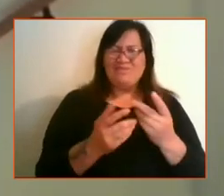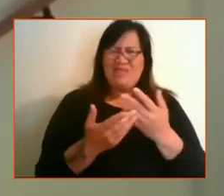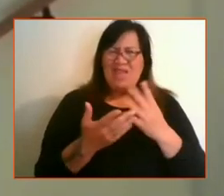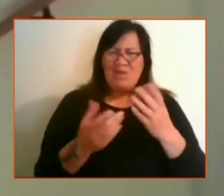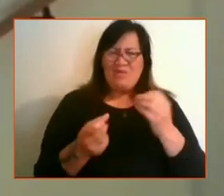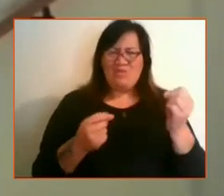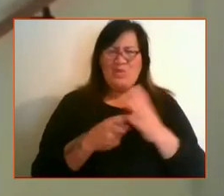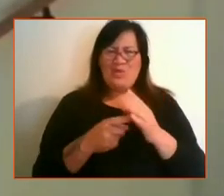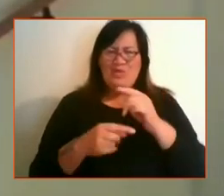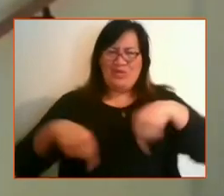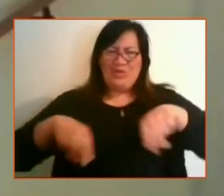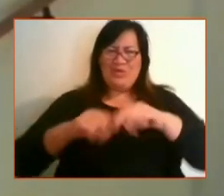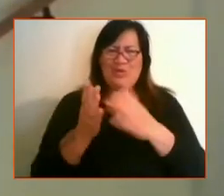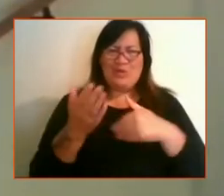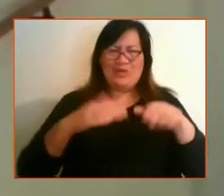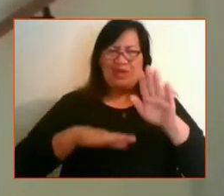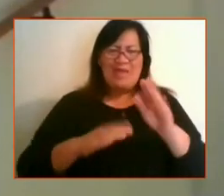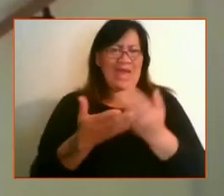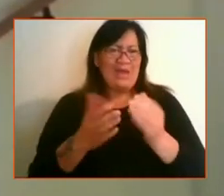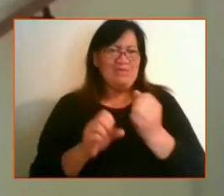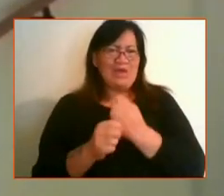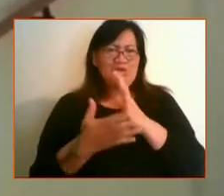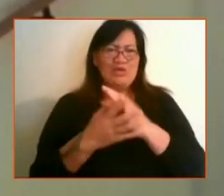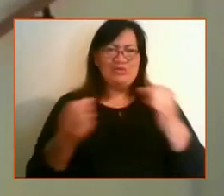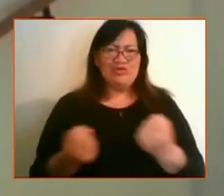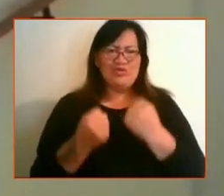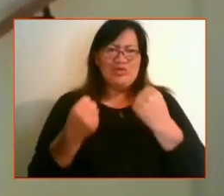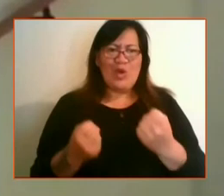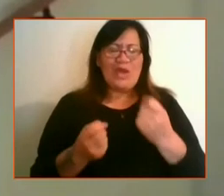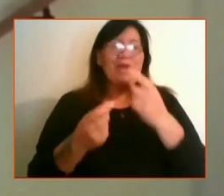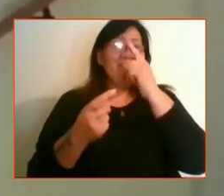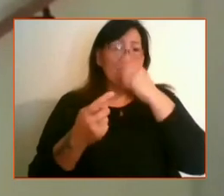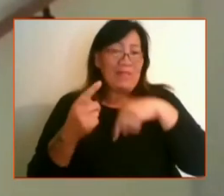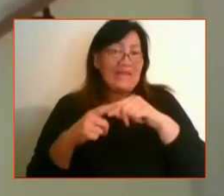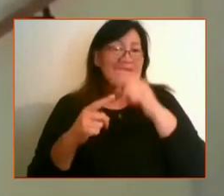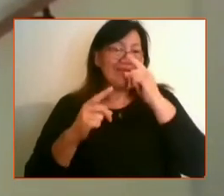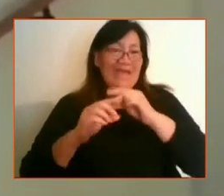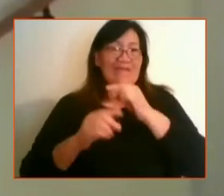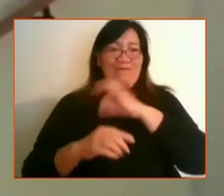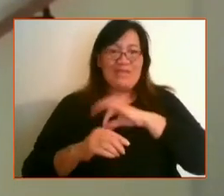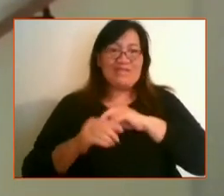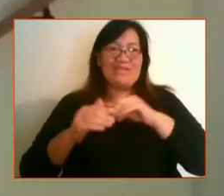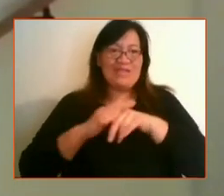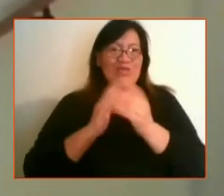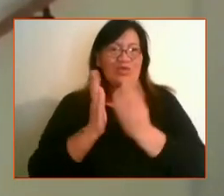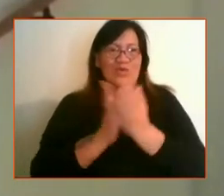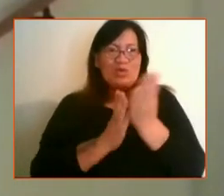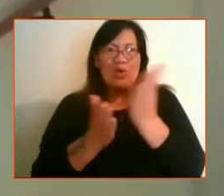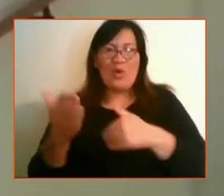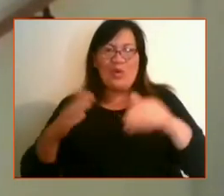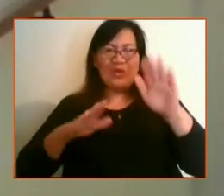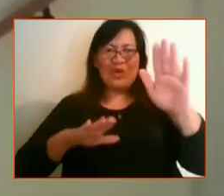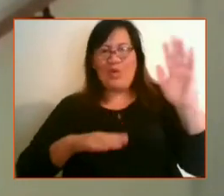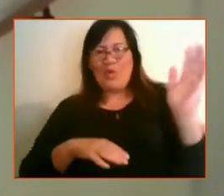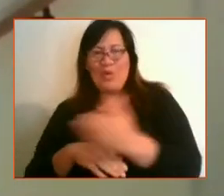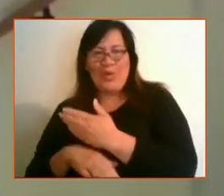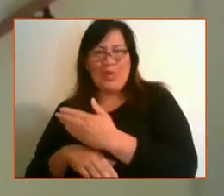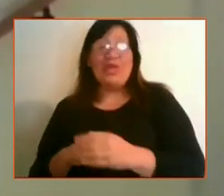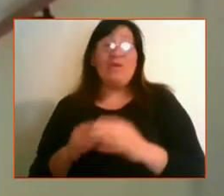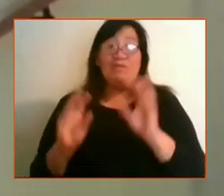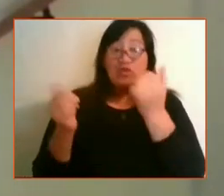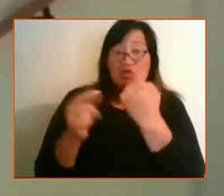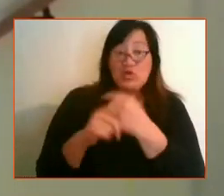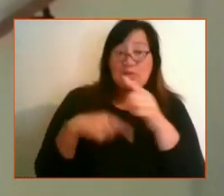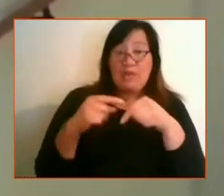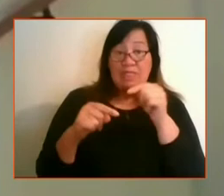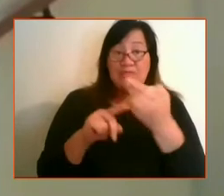robust and connected into the widest reaches of the country to ensure that investment in the people? Now, we have touched on this, but for people who